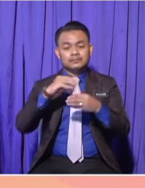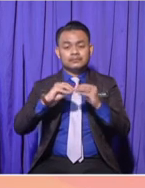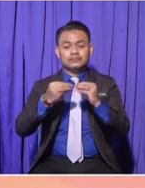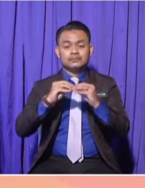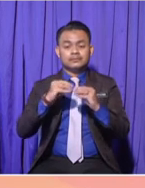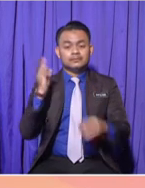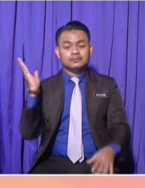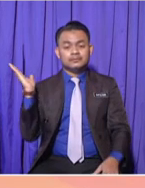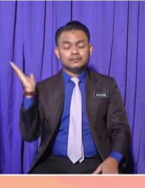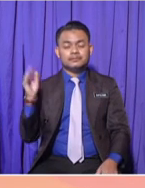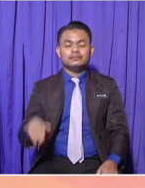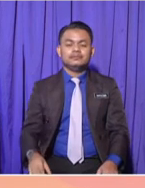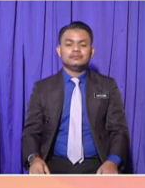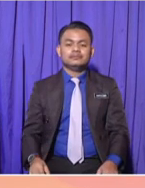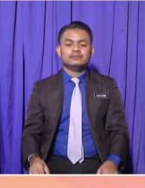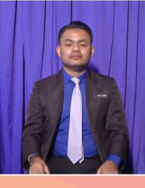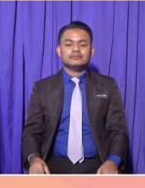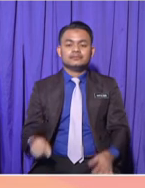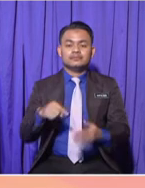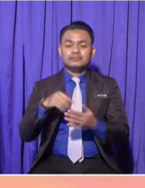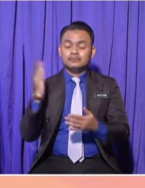And this is how it's written in words.